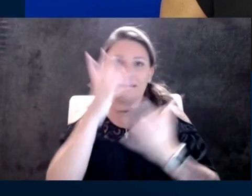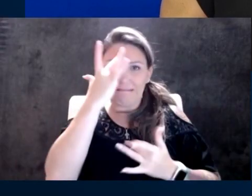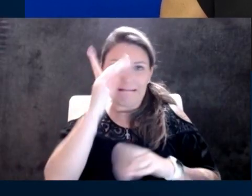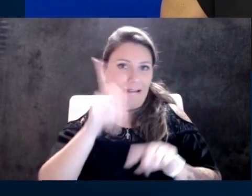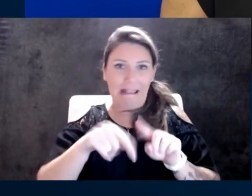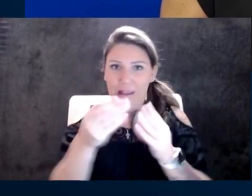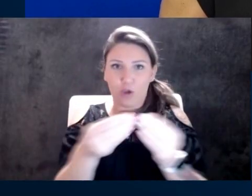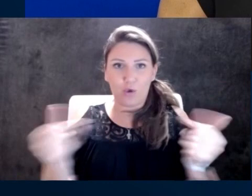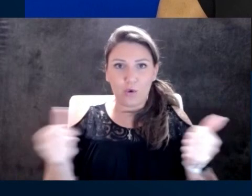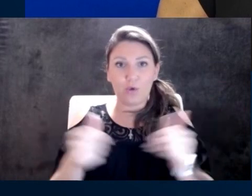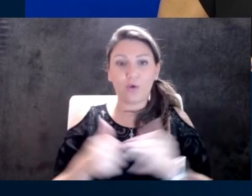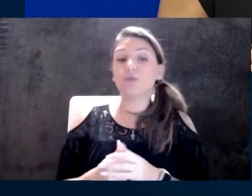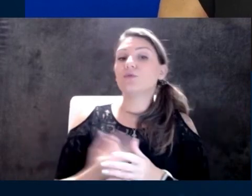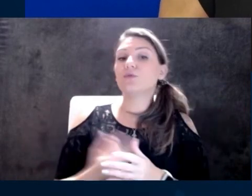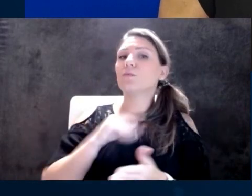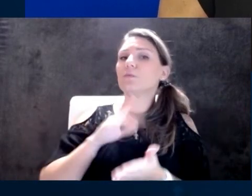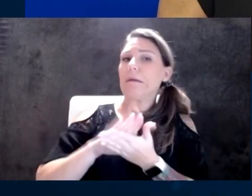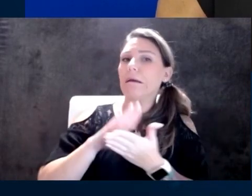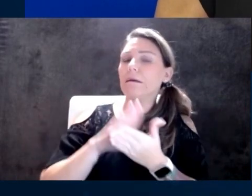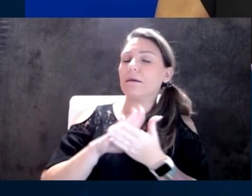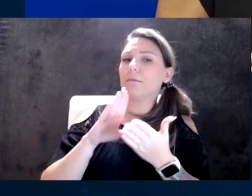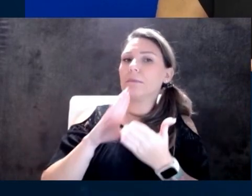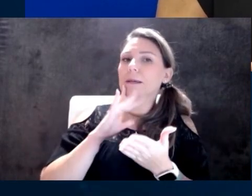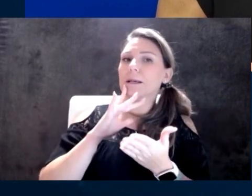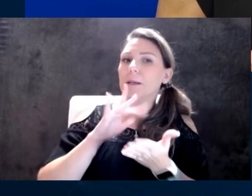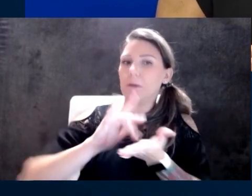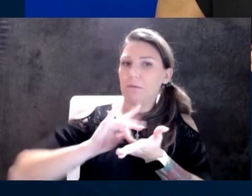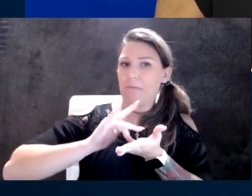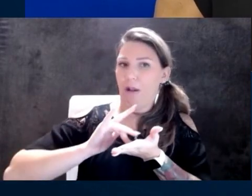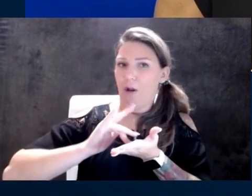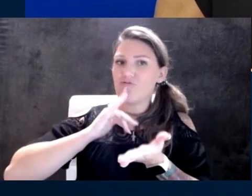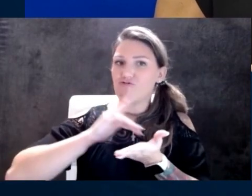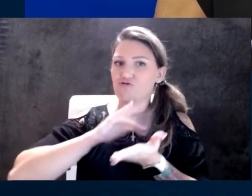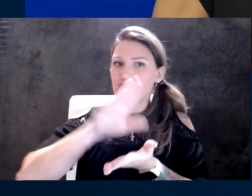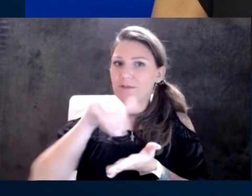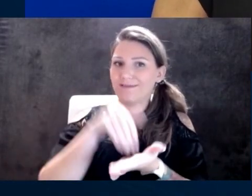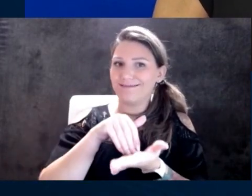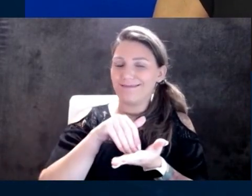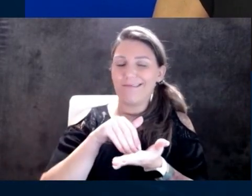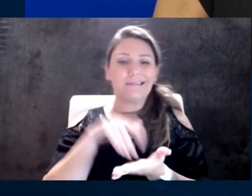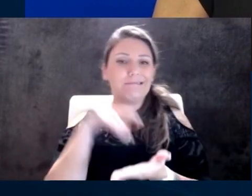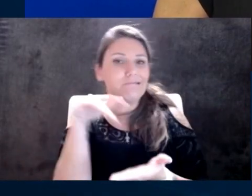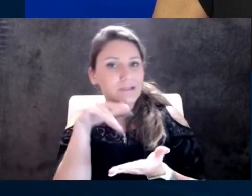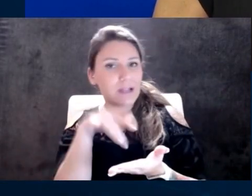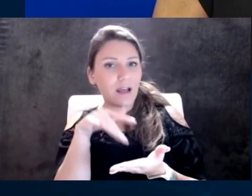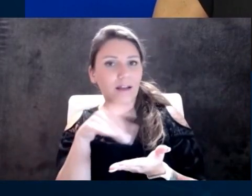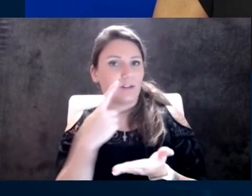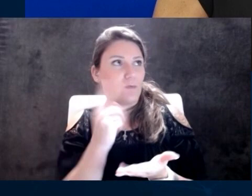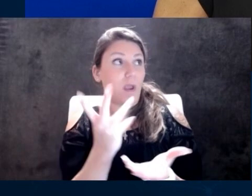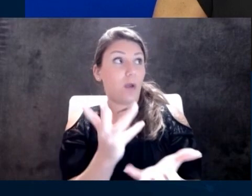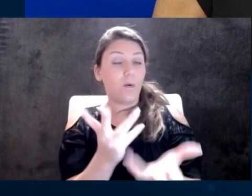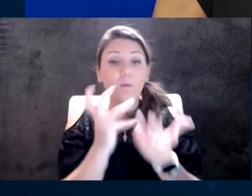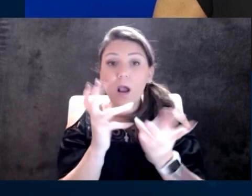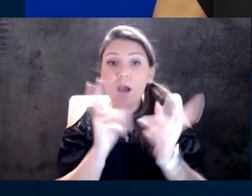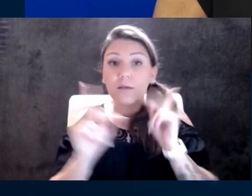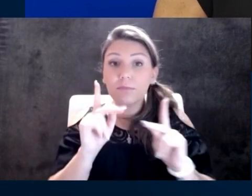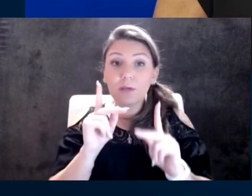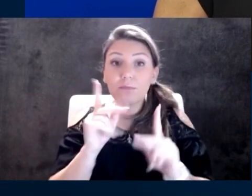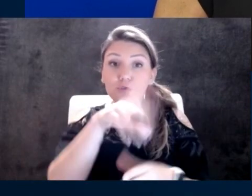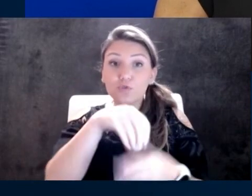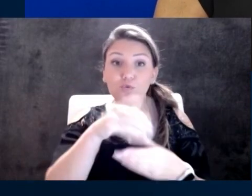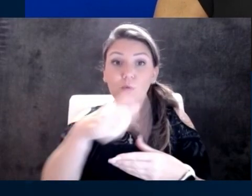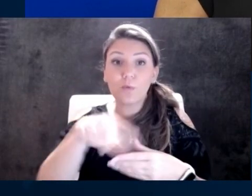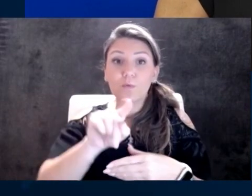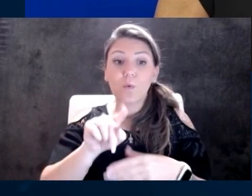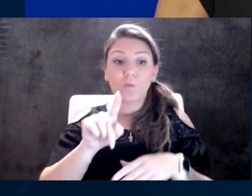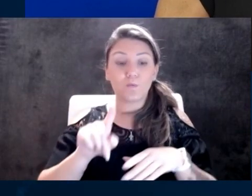academic medical center. Trials are happening here. We need people to participate in those trials. What should patients be